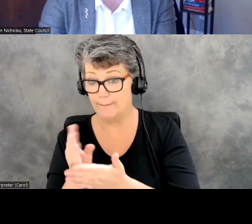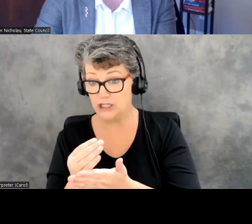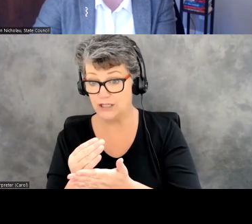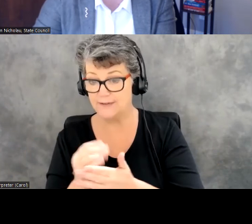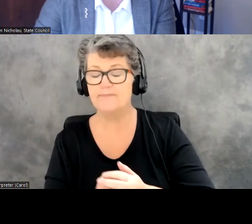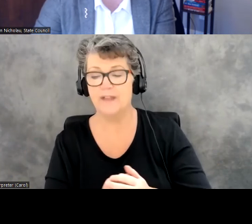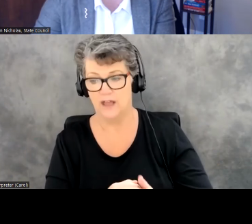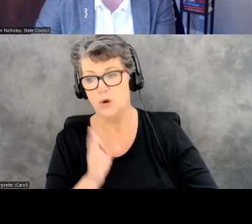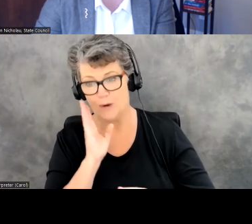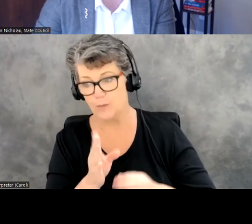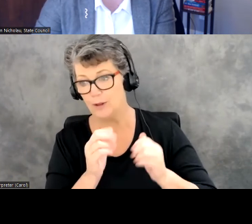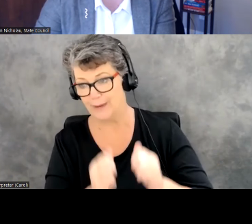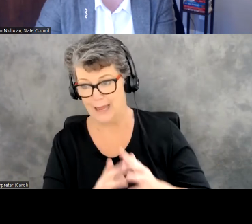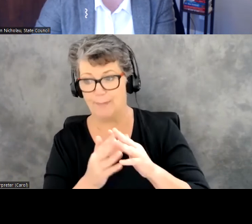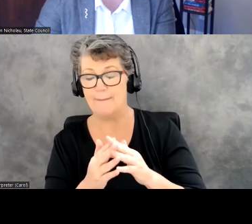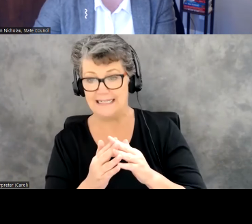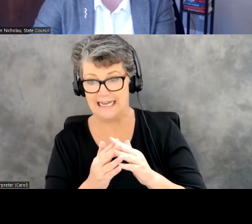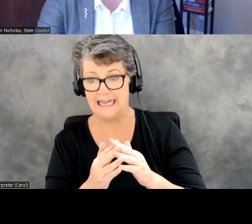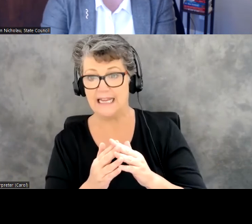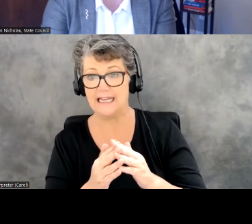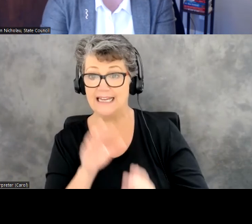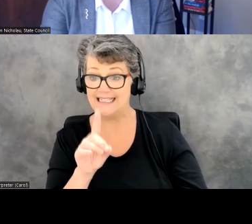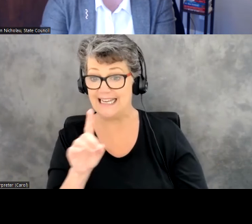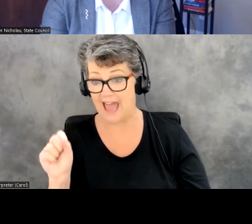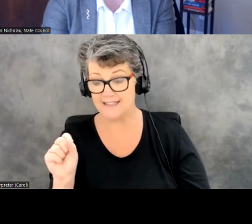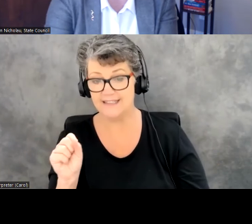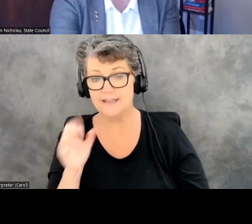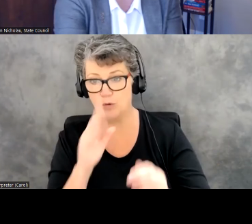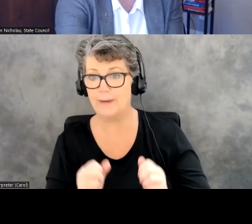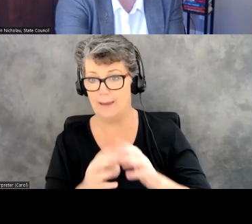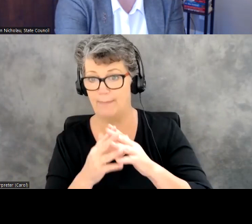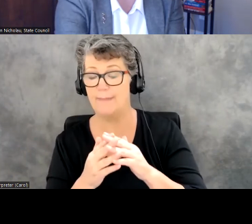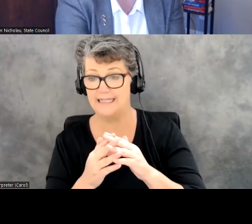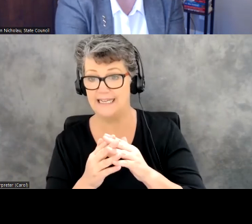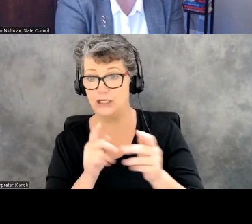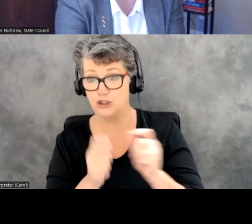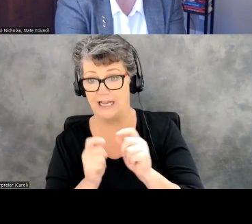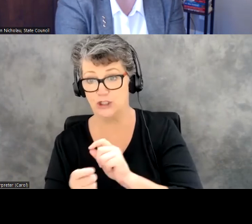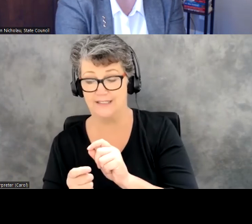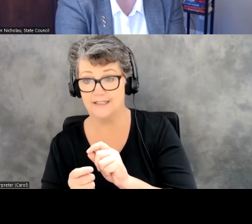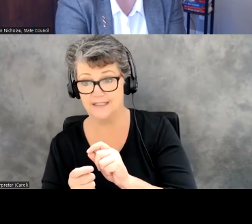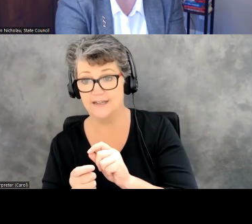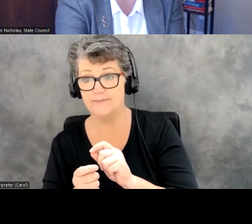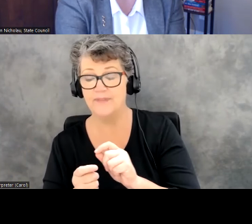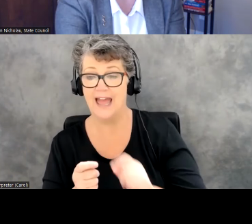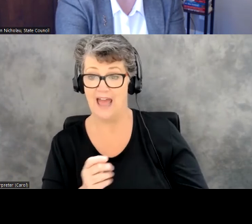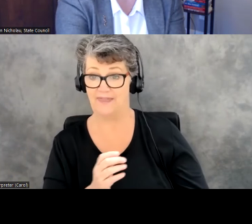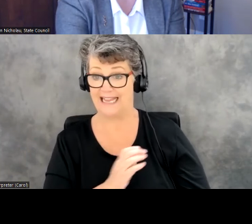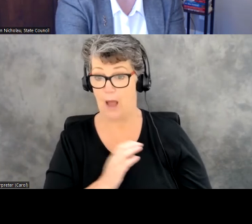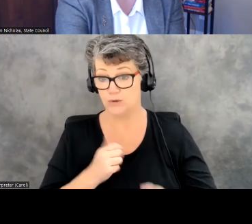are going to be implementing, DDS will be implementing the changes. The council will